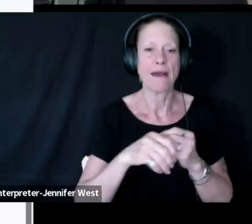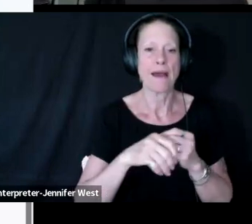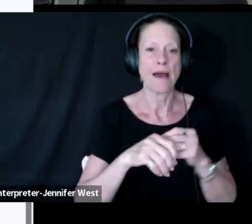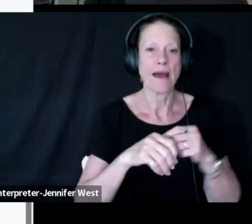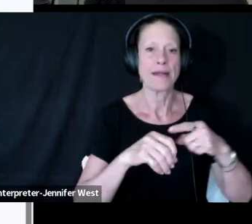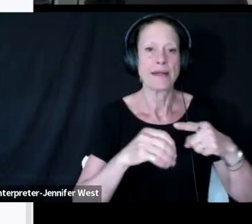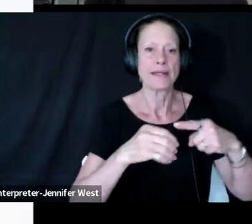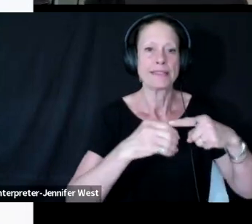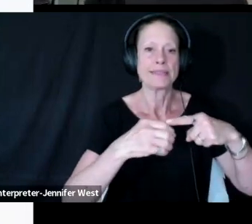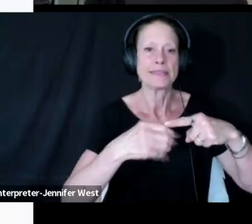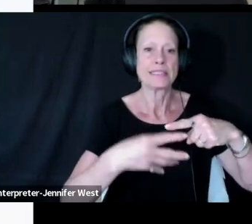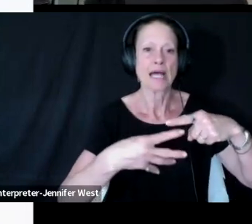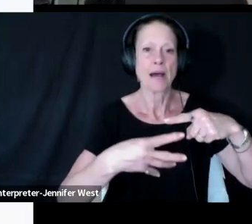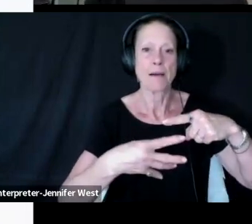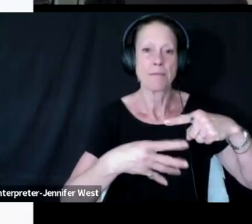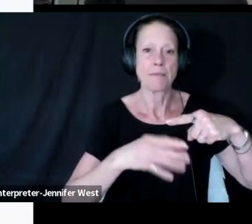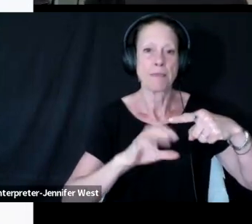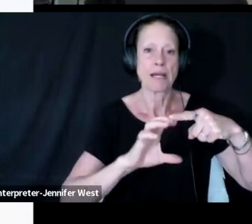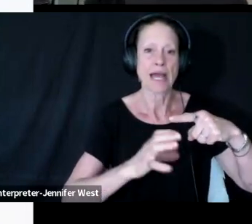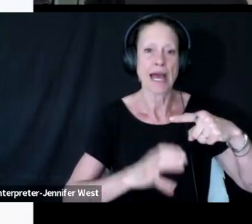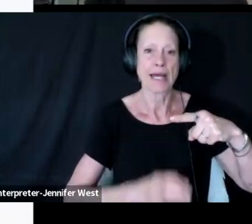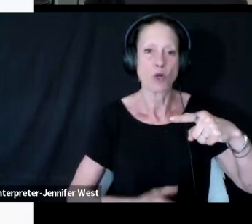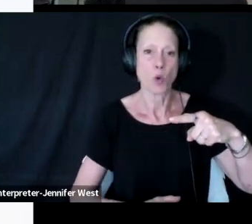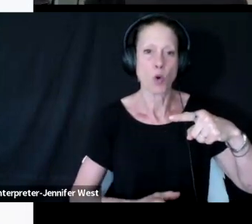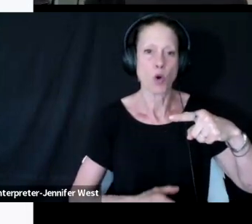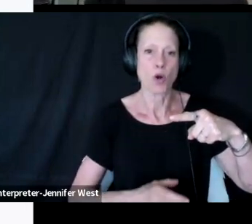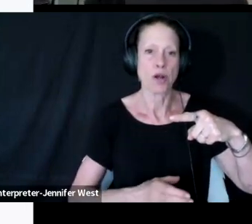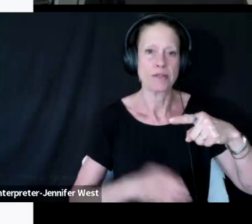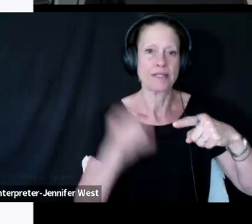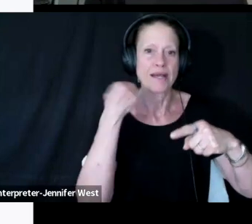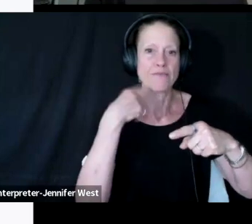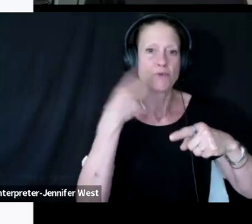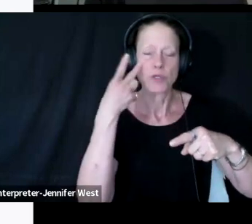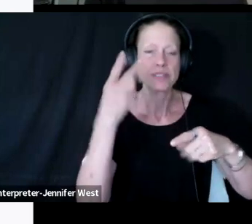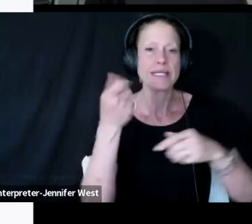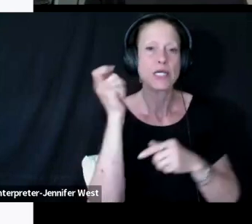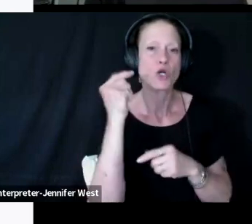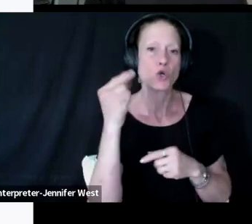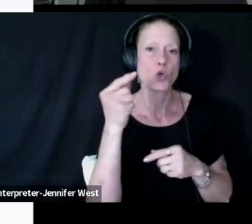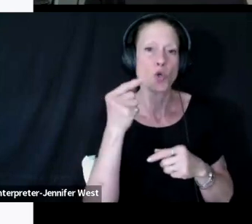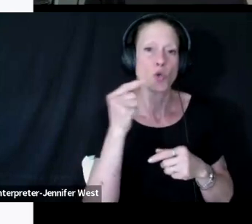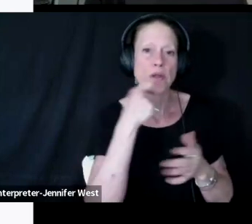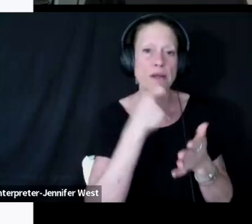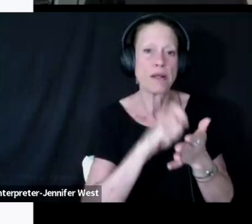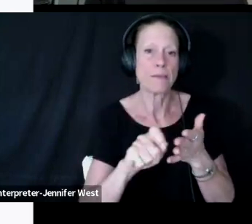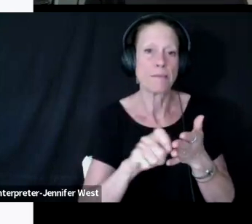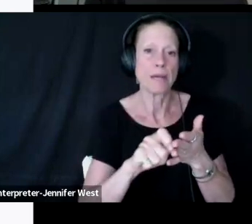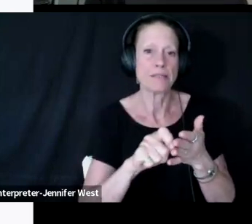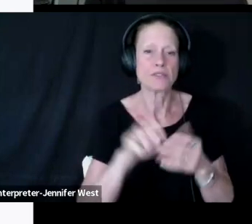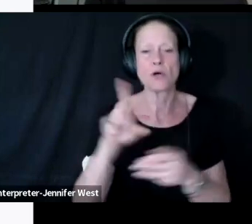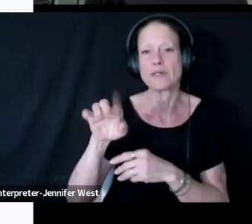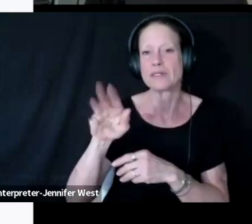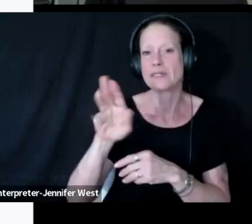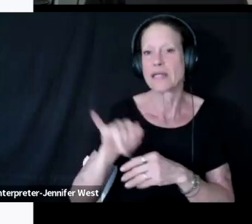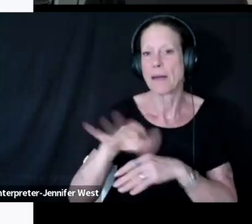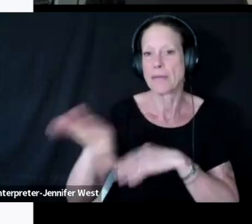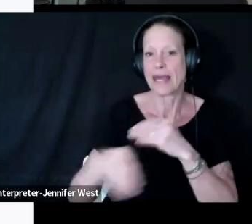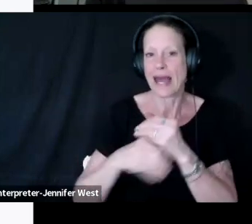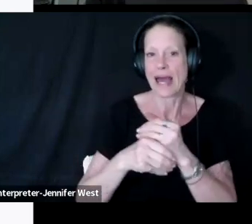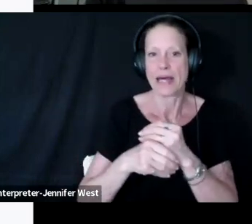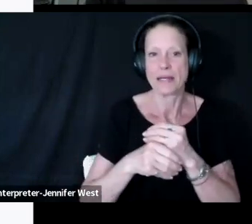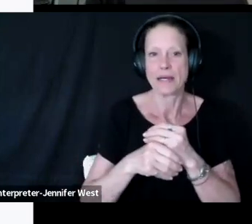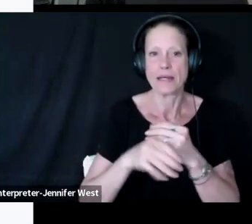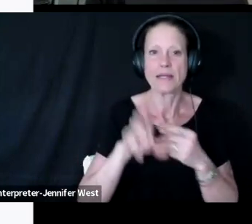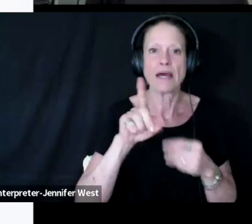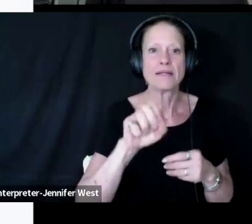as possible. Every time you see these little green pencils, it's actually a subcategory Debbie added. Here's an example where